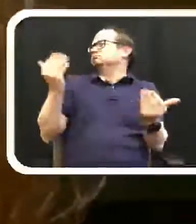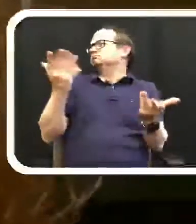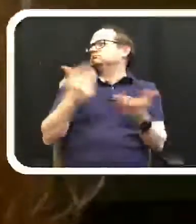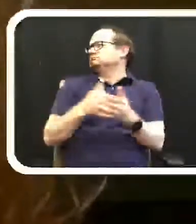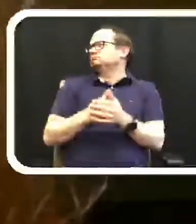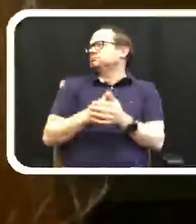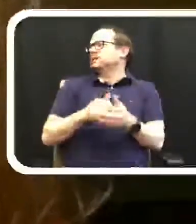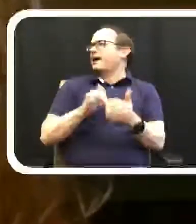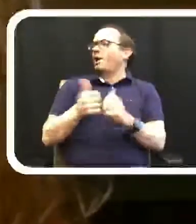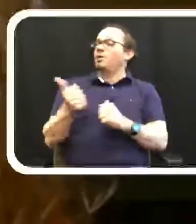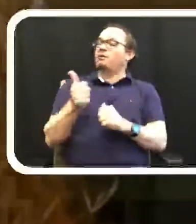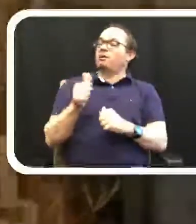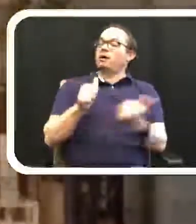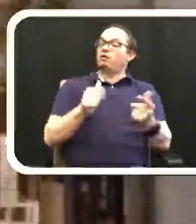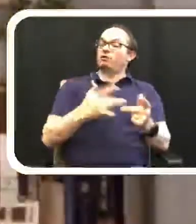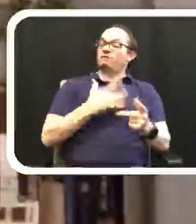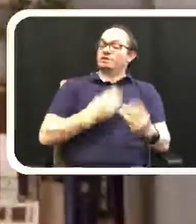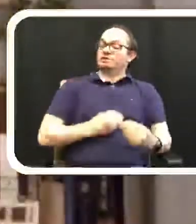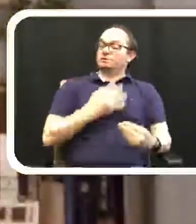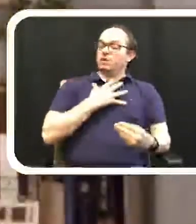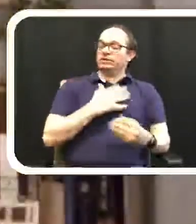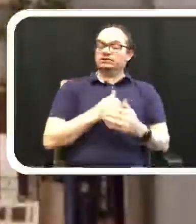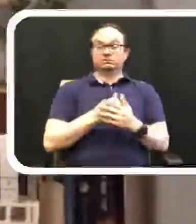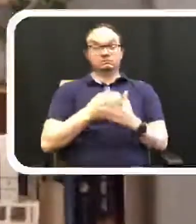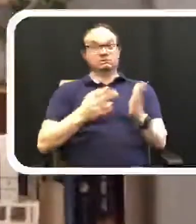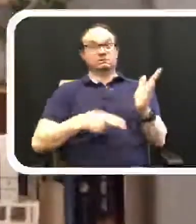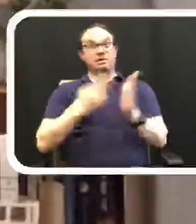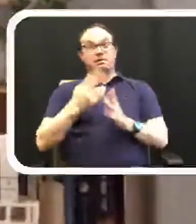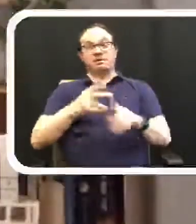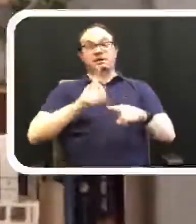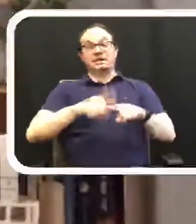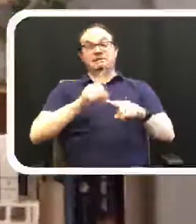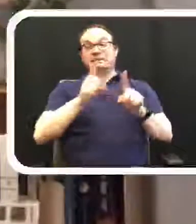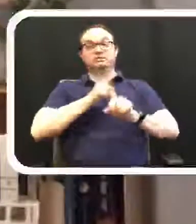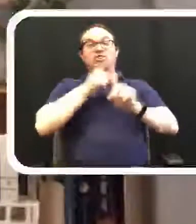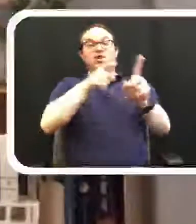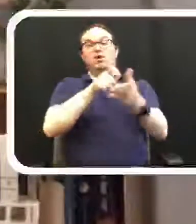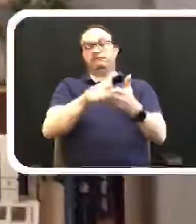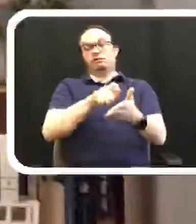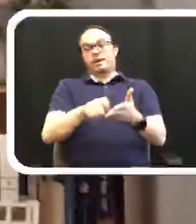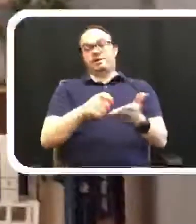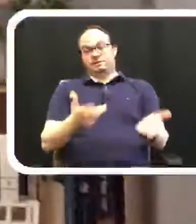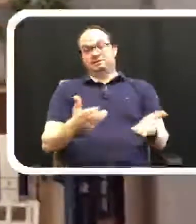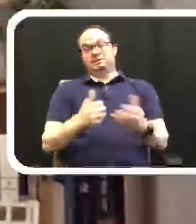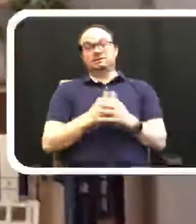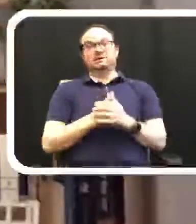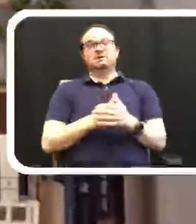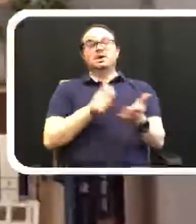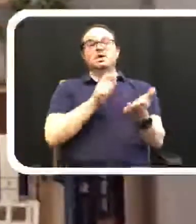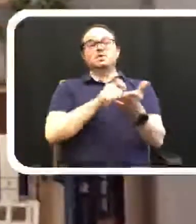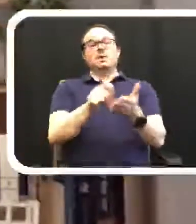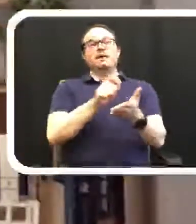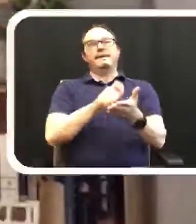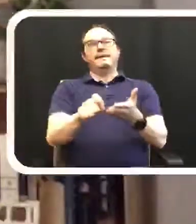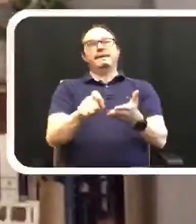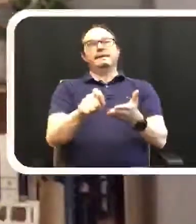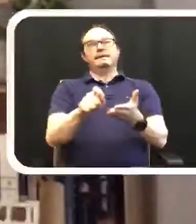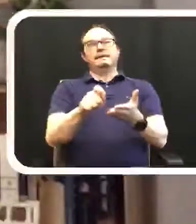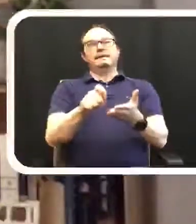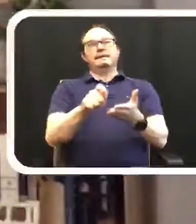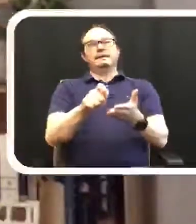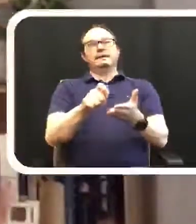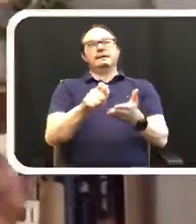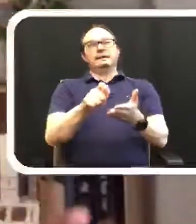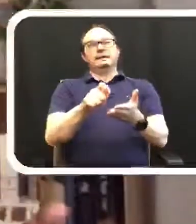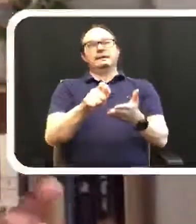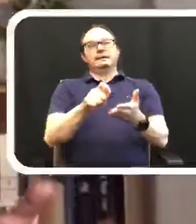And how can others be inspired? To be honest, it really depends on what your goals are. Writing is or can